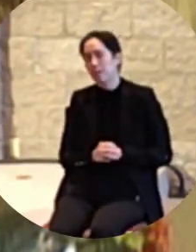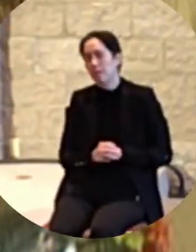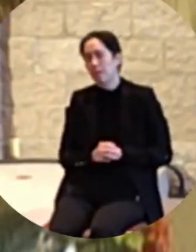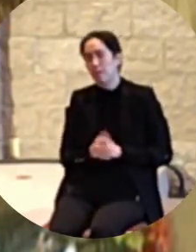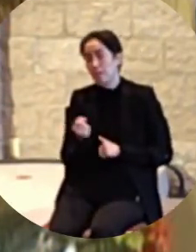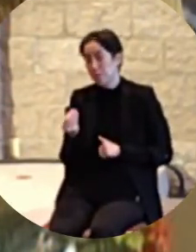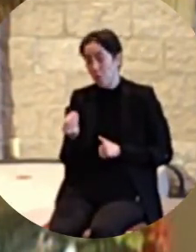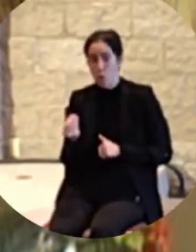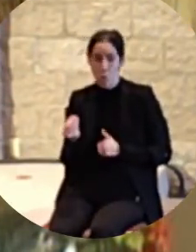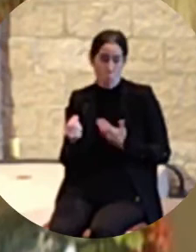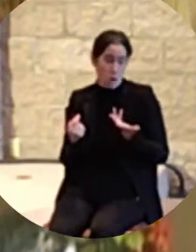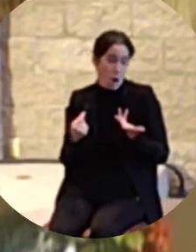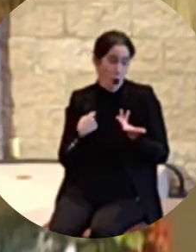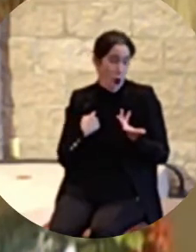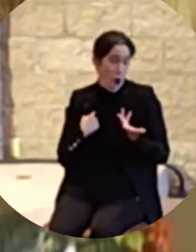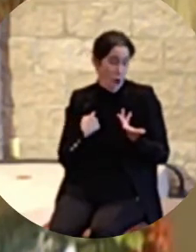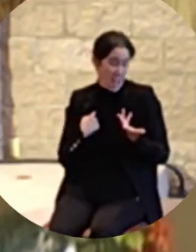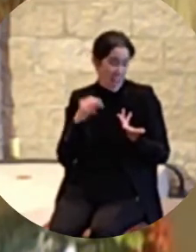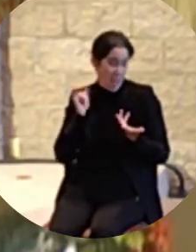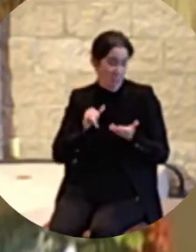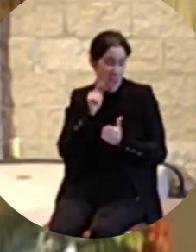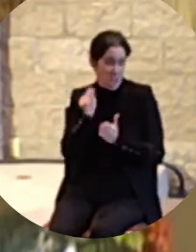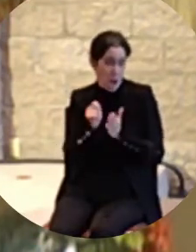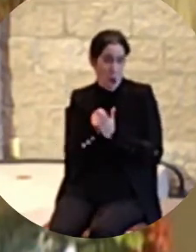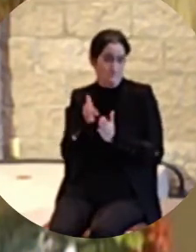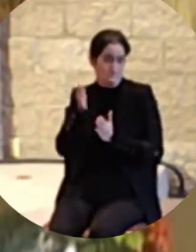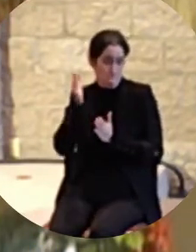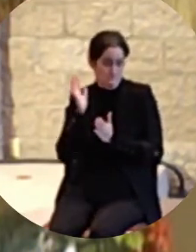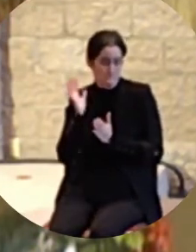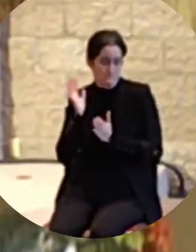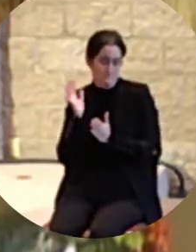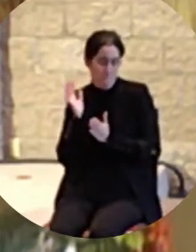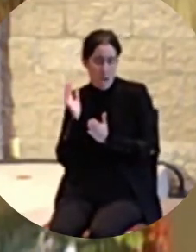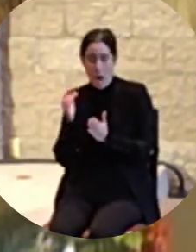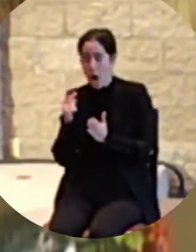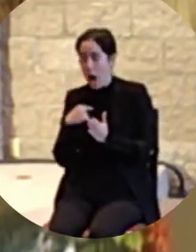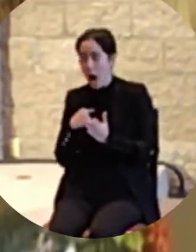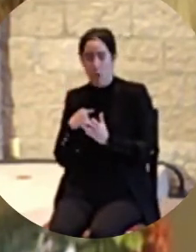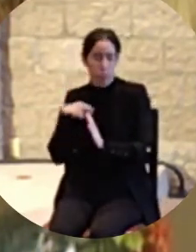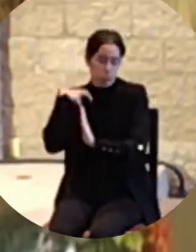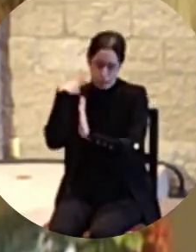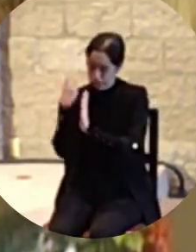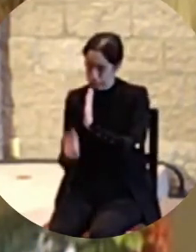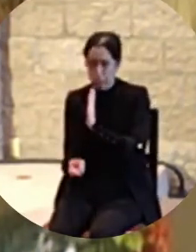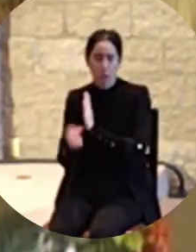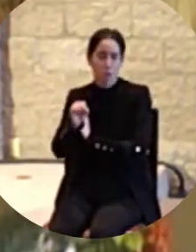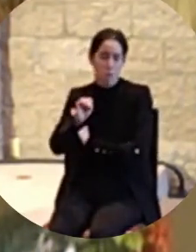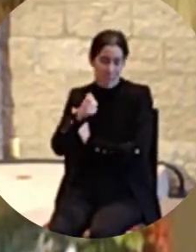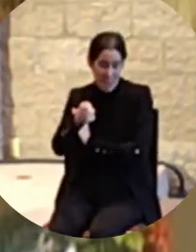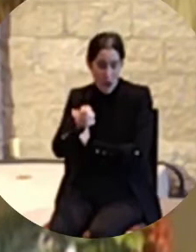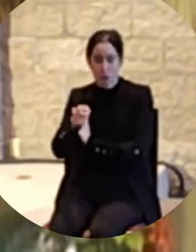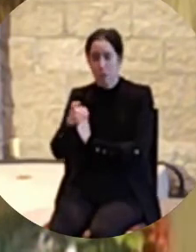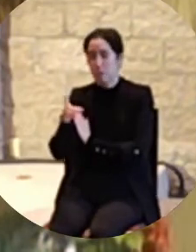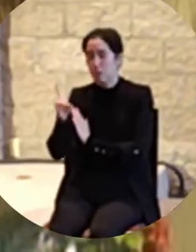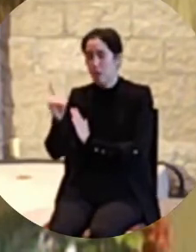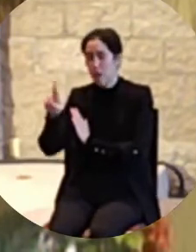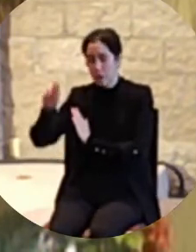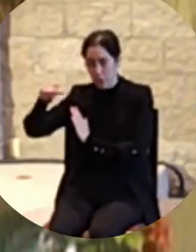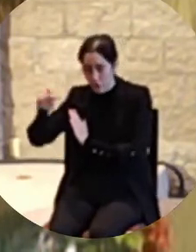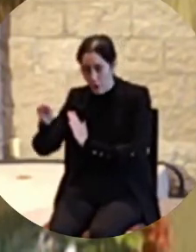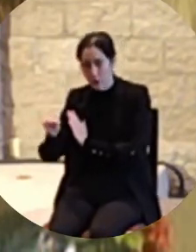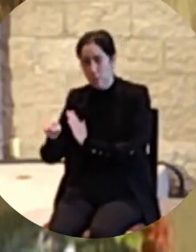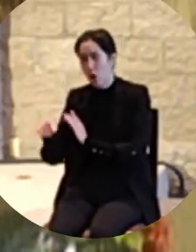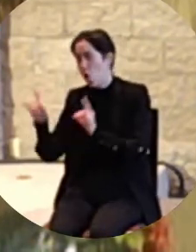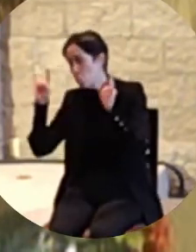And so I was still actively sex, drugs, and rock and roll. I was not a pretty person, you know? I was